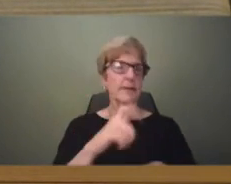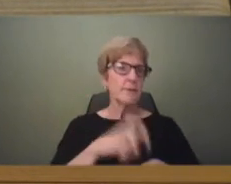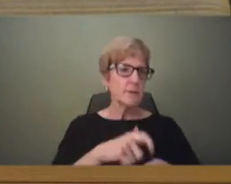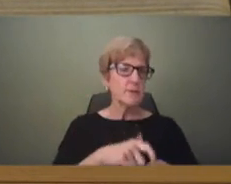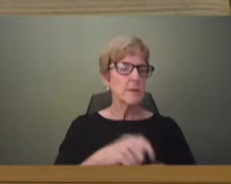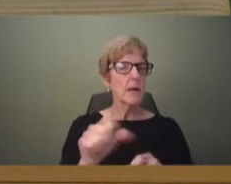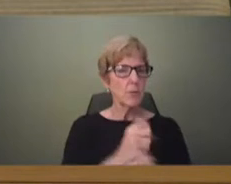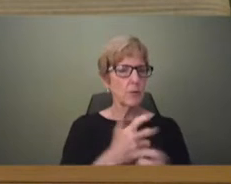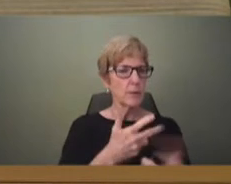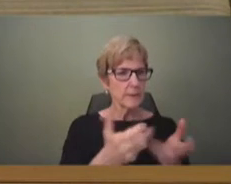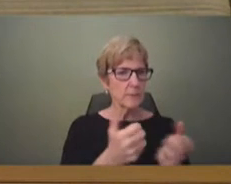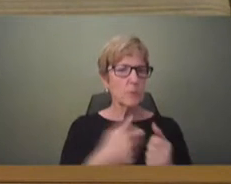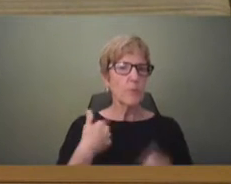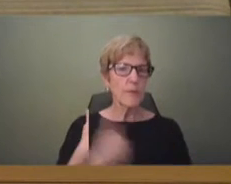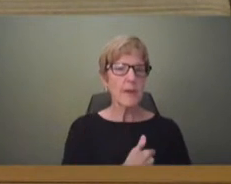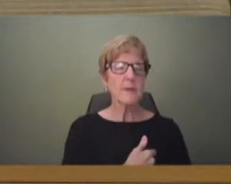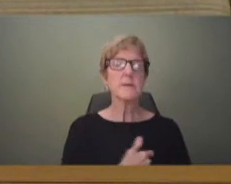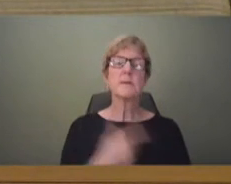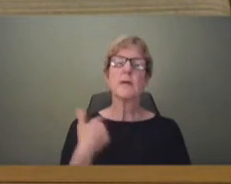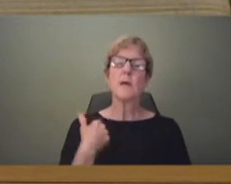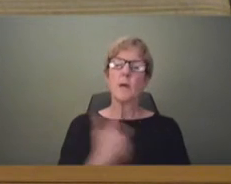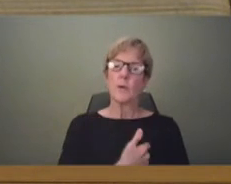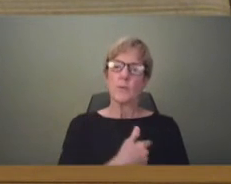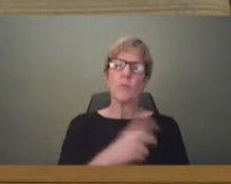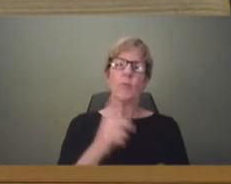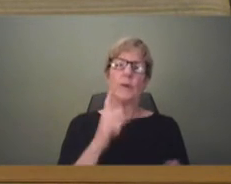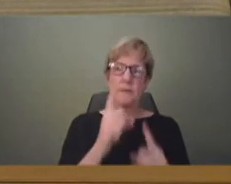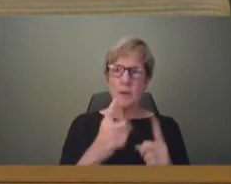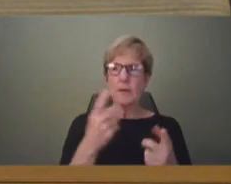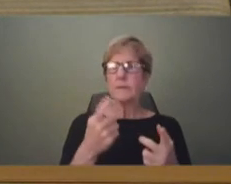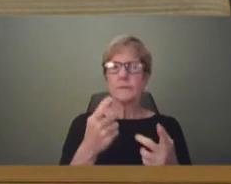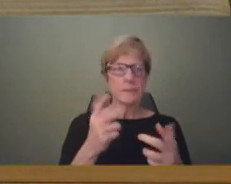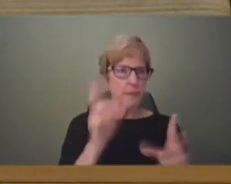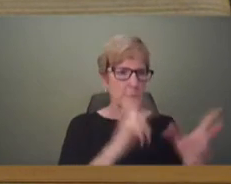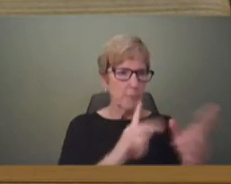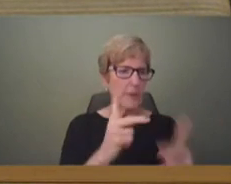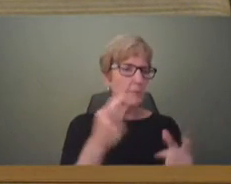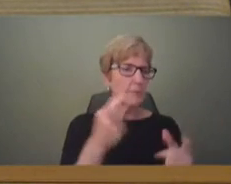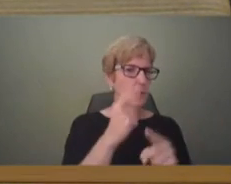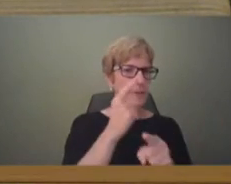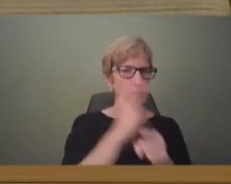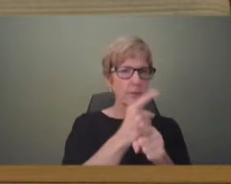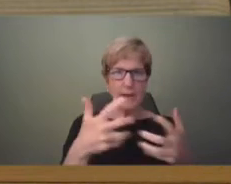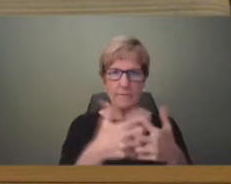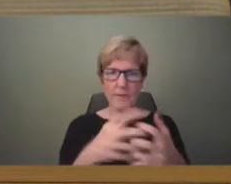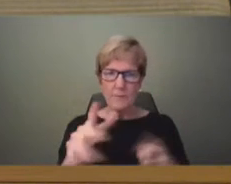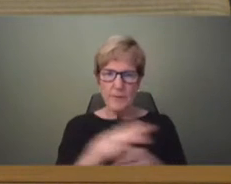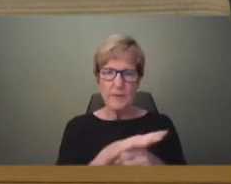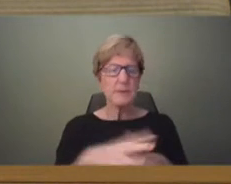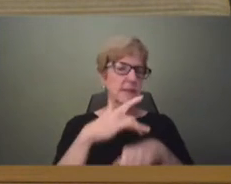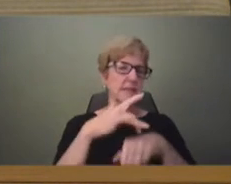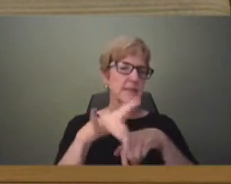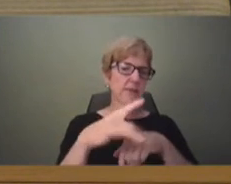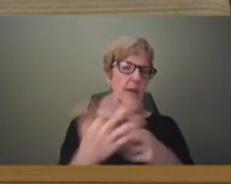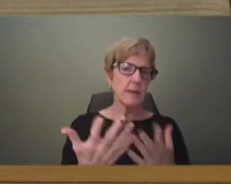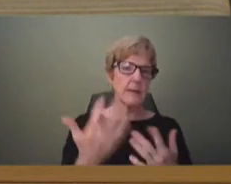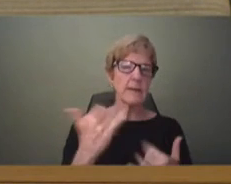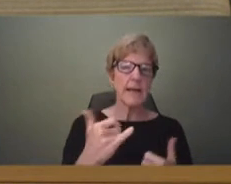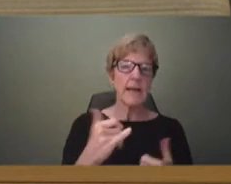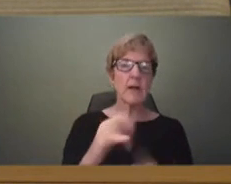again we reached out uh early in stages at the prub to try to make sure we got the right fit for this area it's a vacant property uh currently zoned